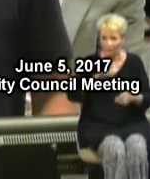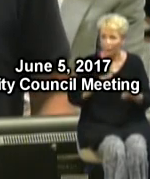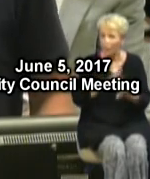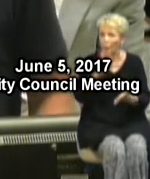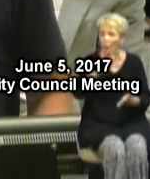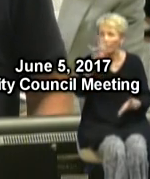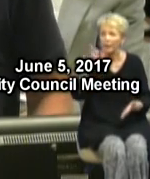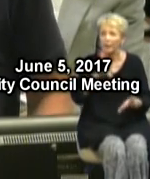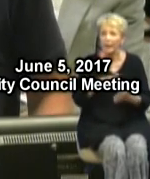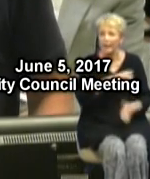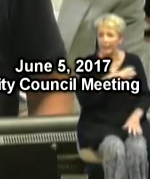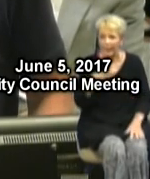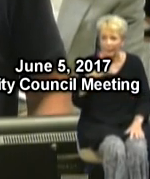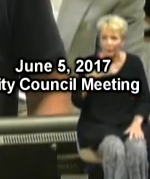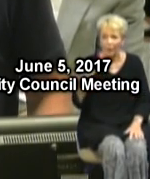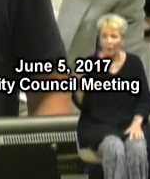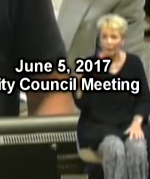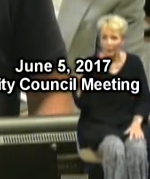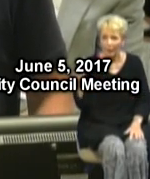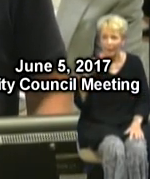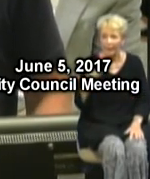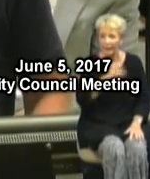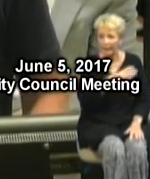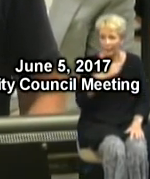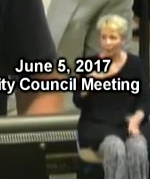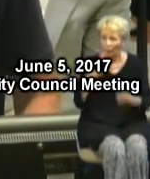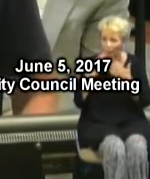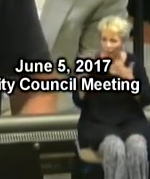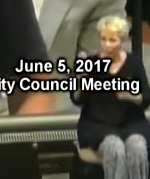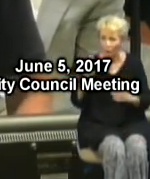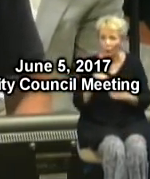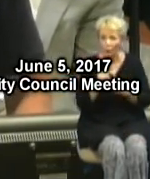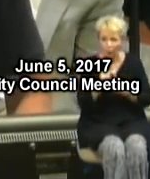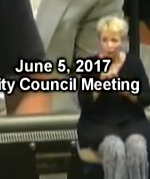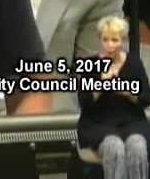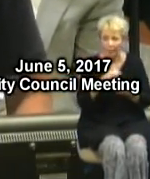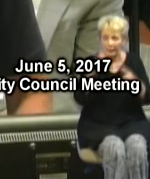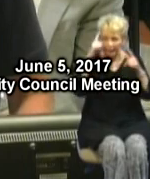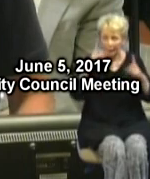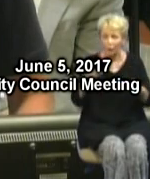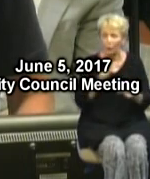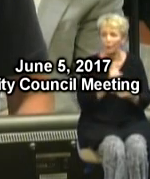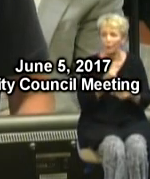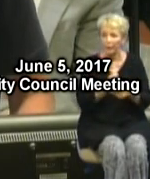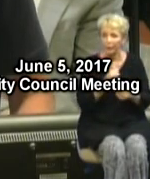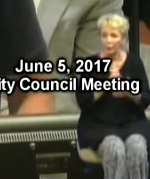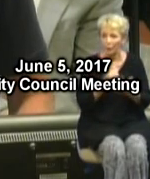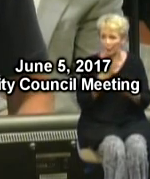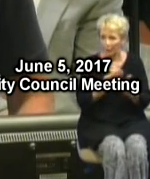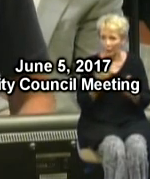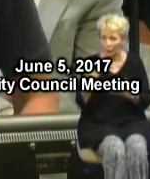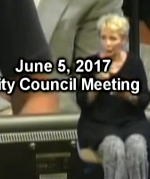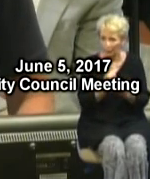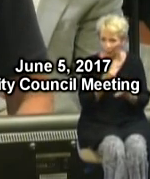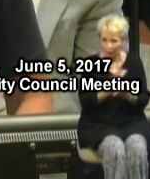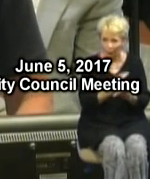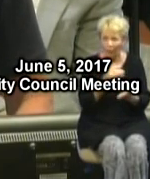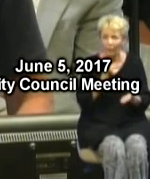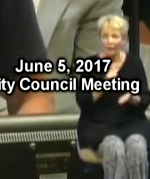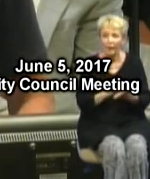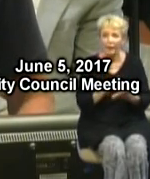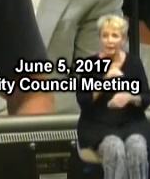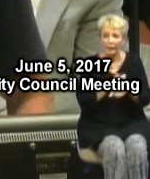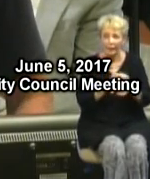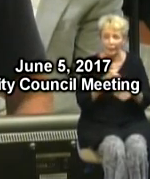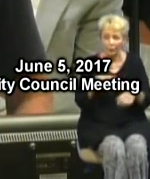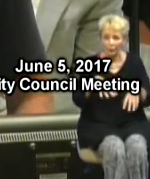And council, mayor and council, I thank you for your direction, the decisions you make, the budget you approve, which tonight you will take